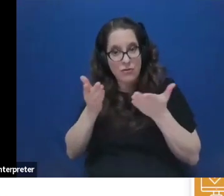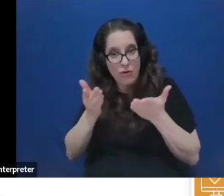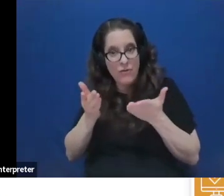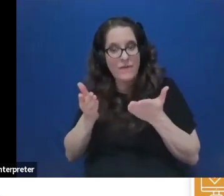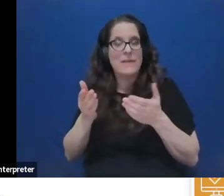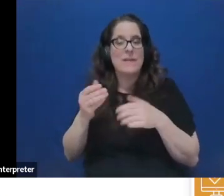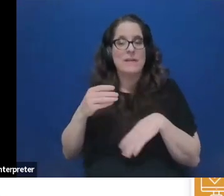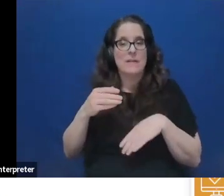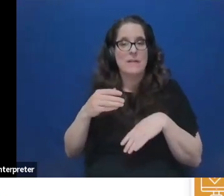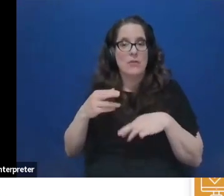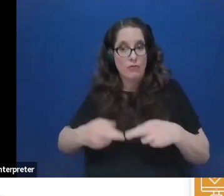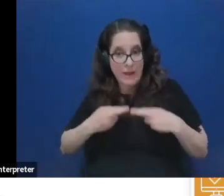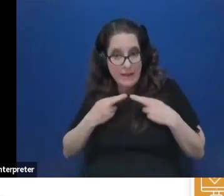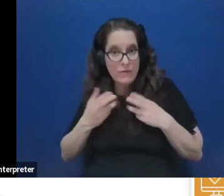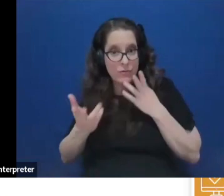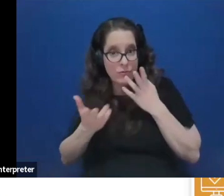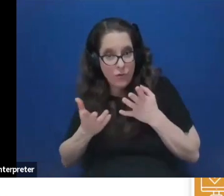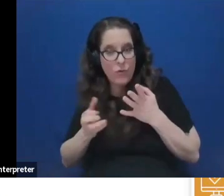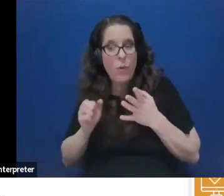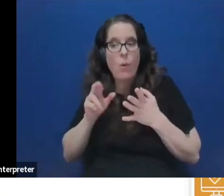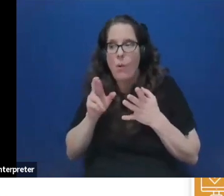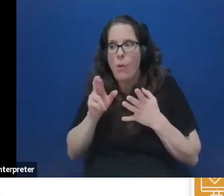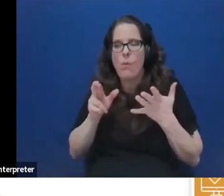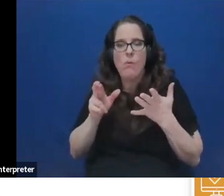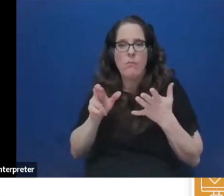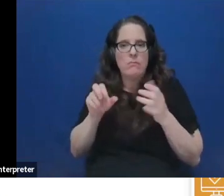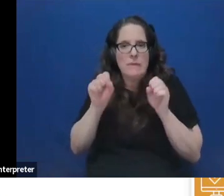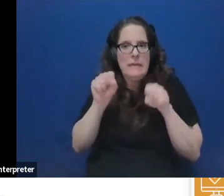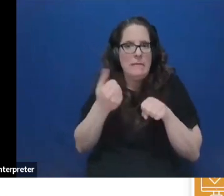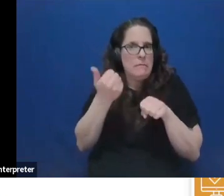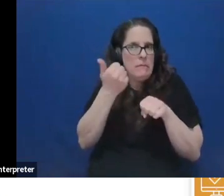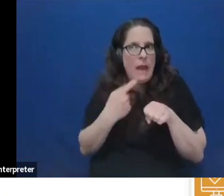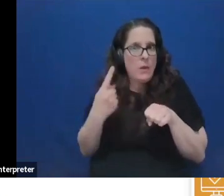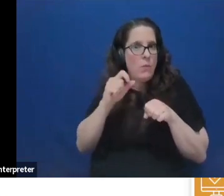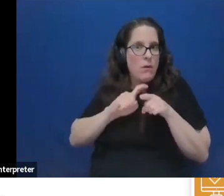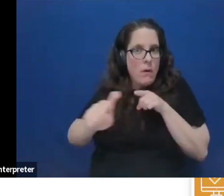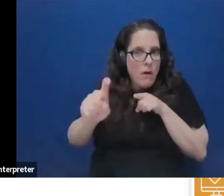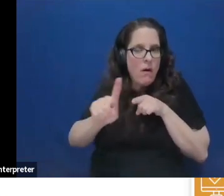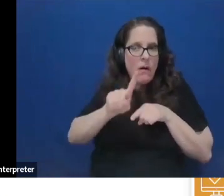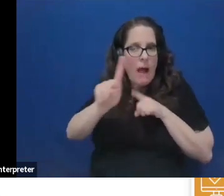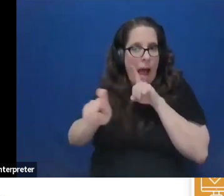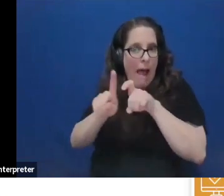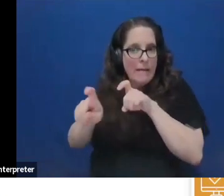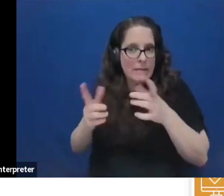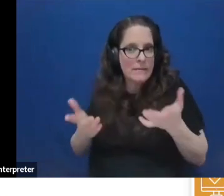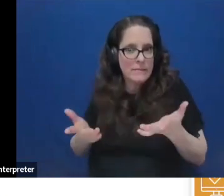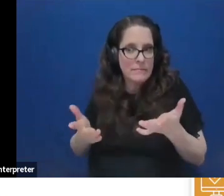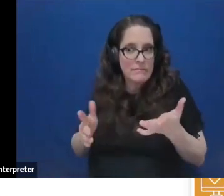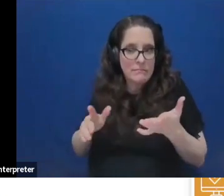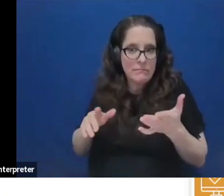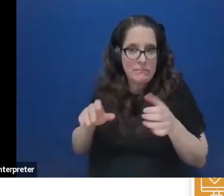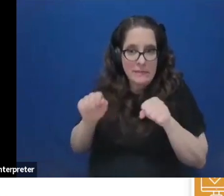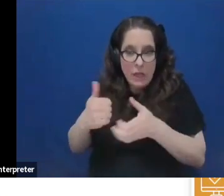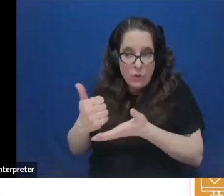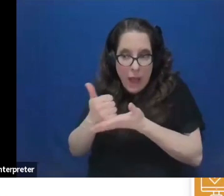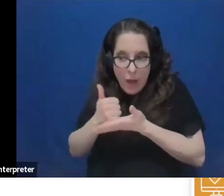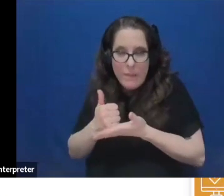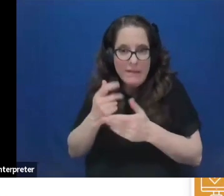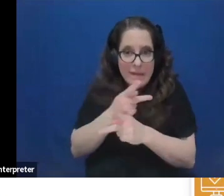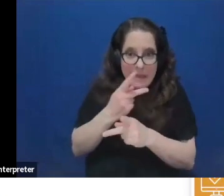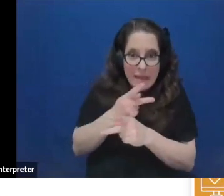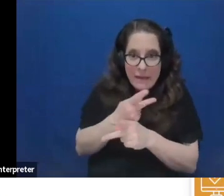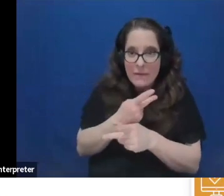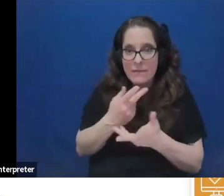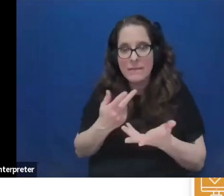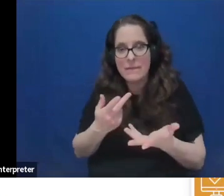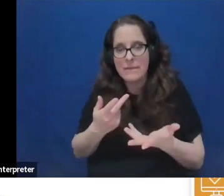residential services? Or can just anybody call and ask them, can you help me navigate this and figure this